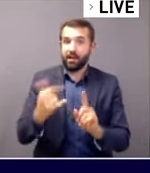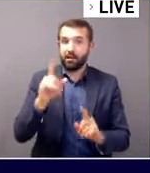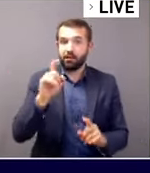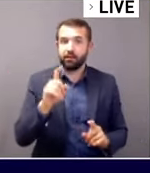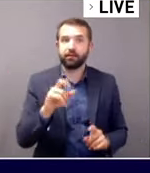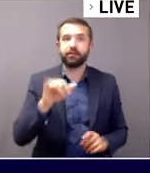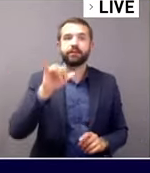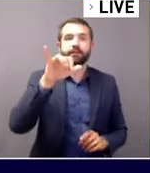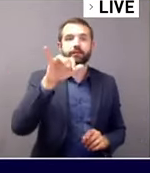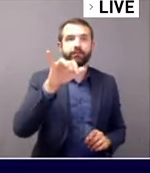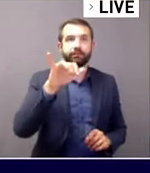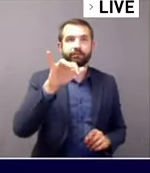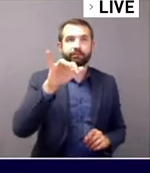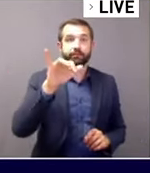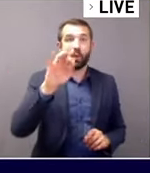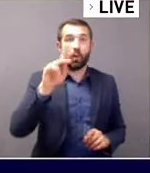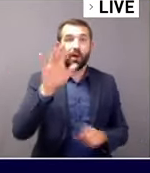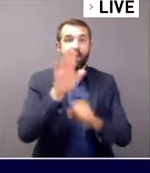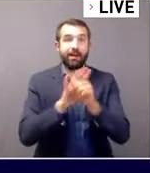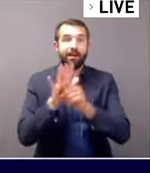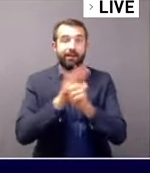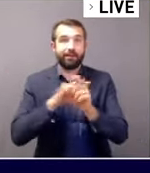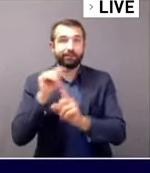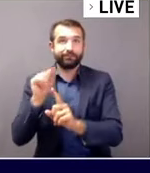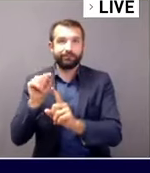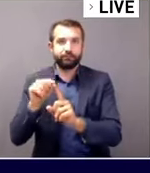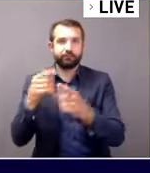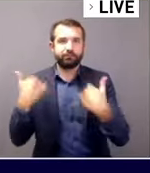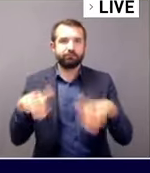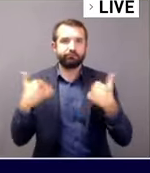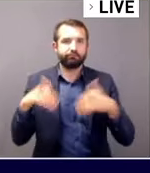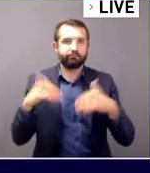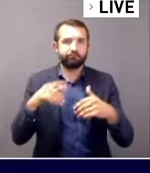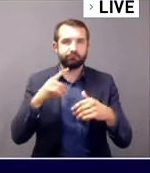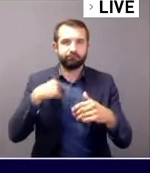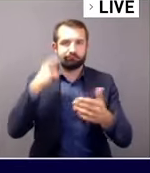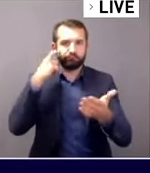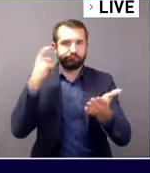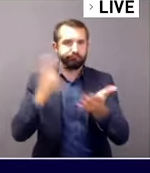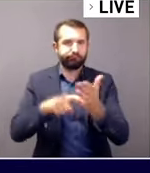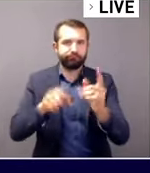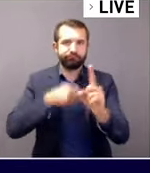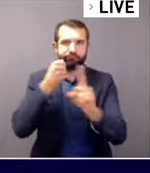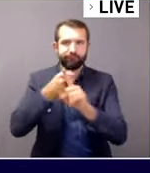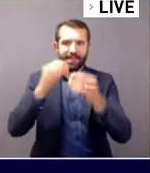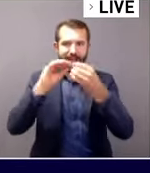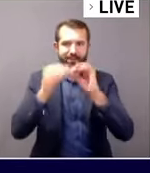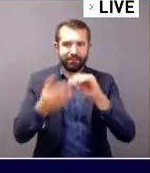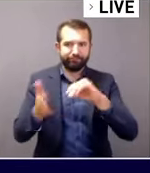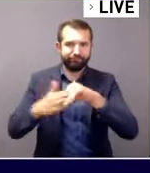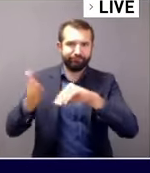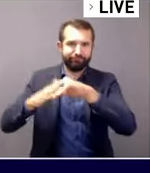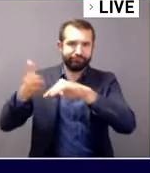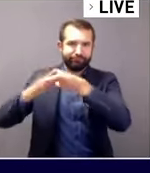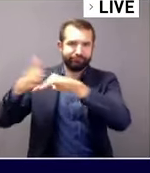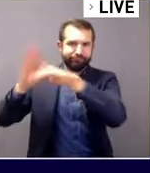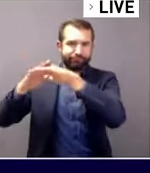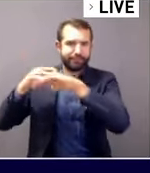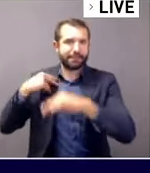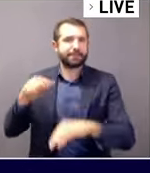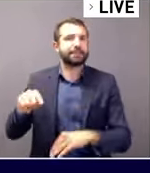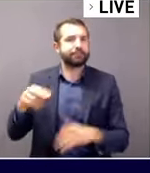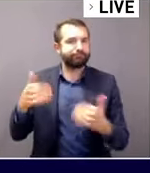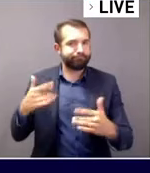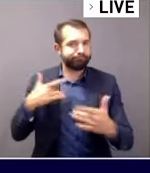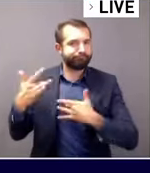is driving much of what we are seeing in our numbers across the state. So I think I mentioned, if